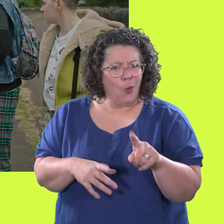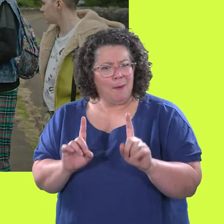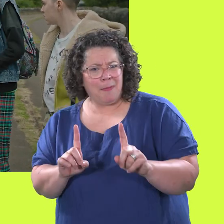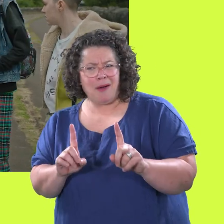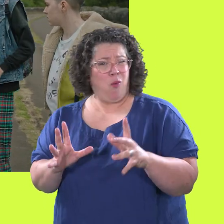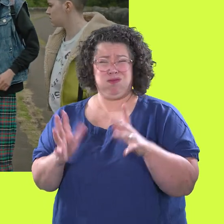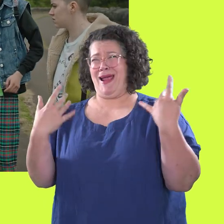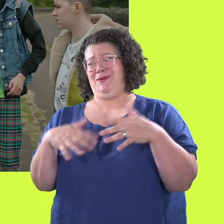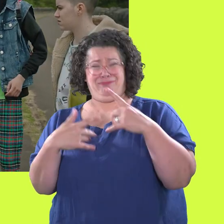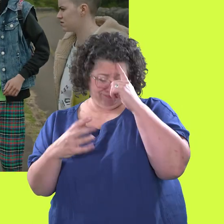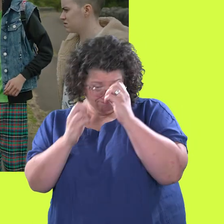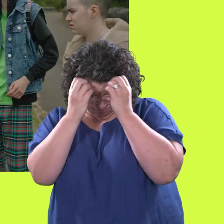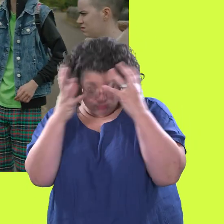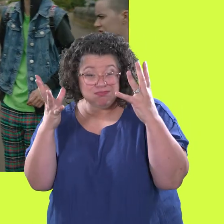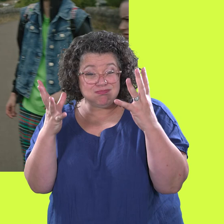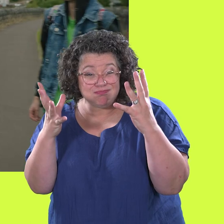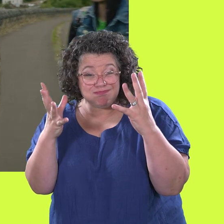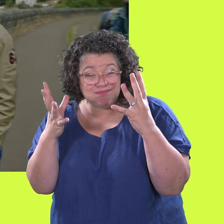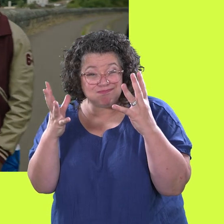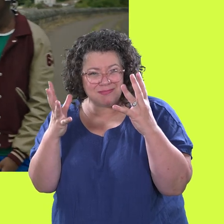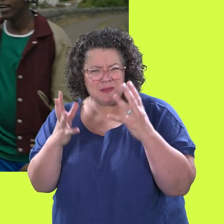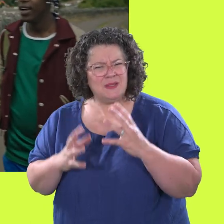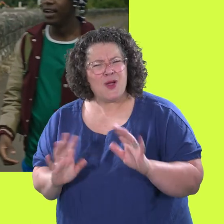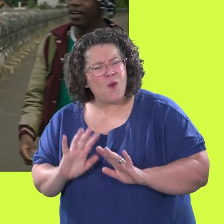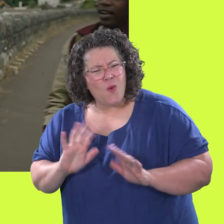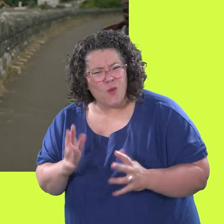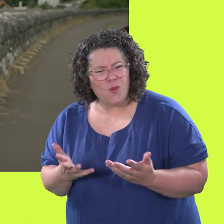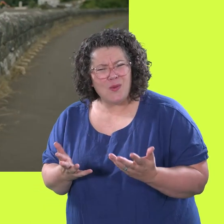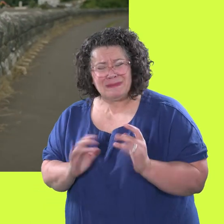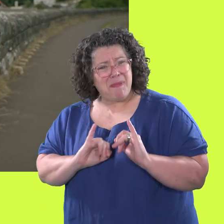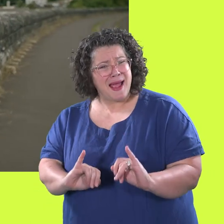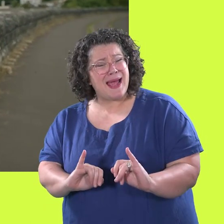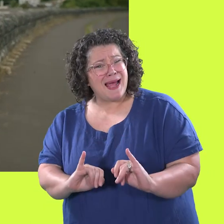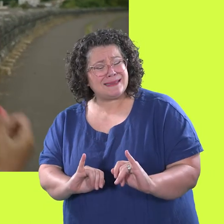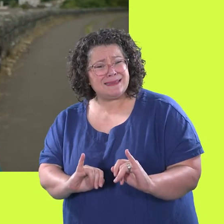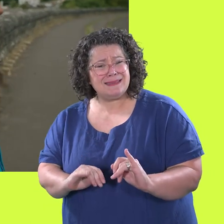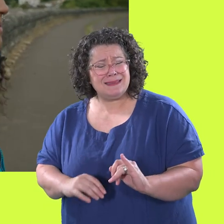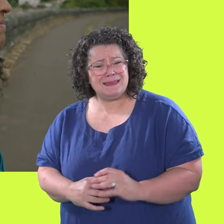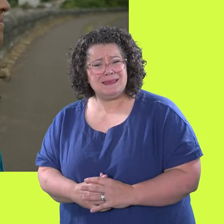But bro, this is massive. No, it's not. It's bad.